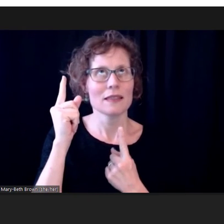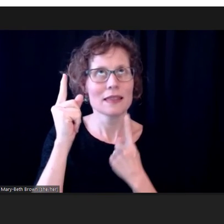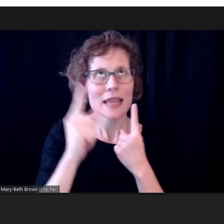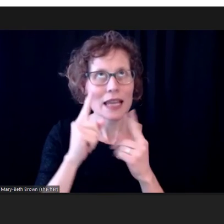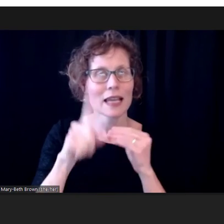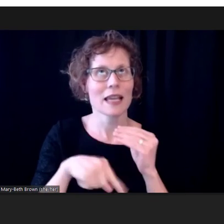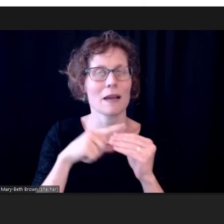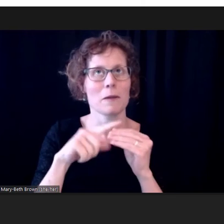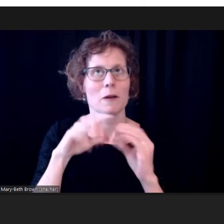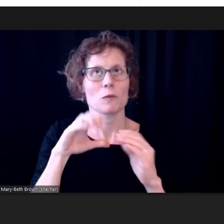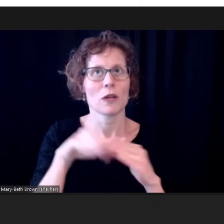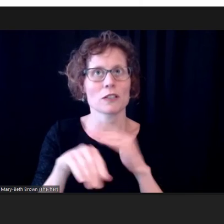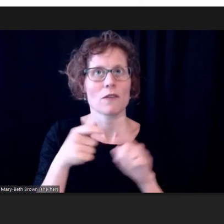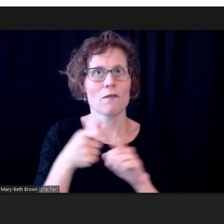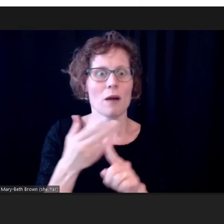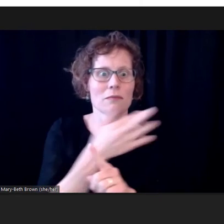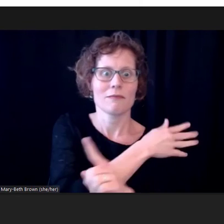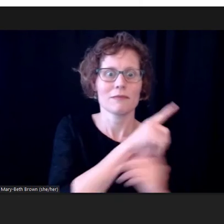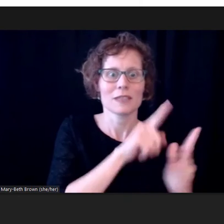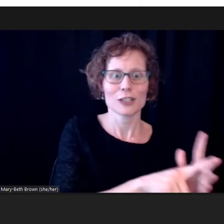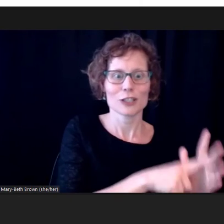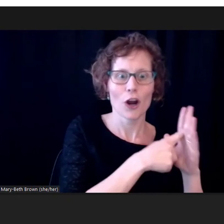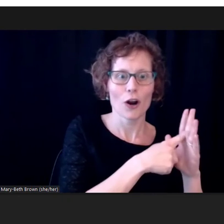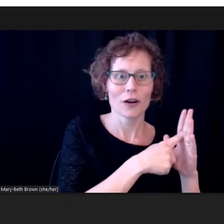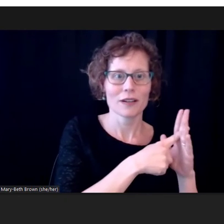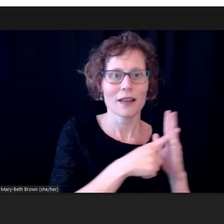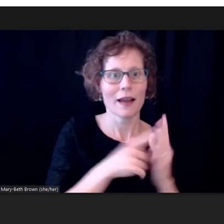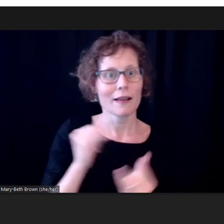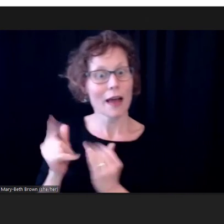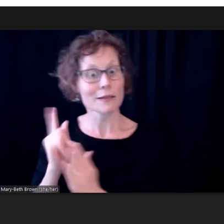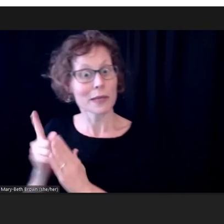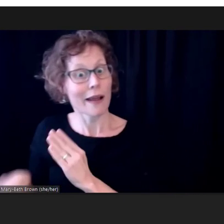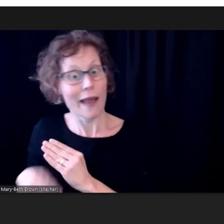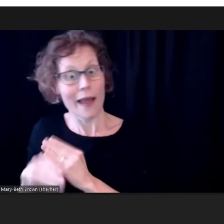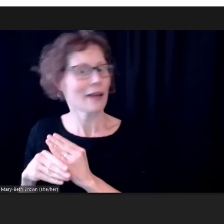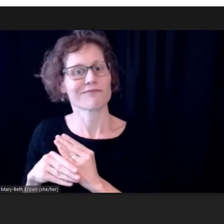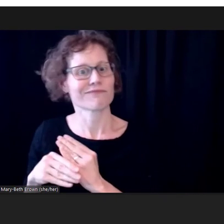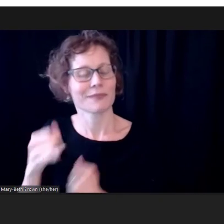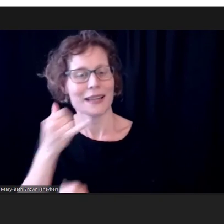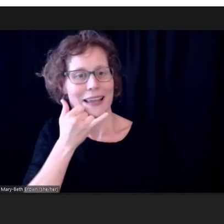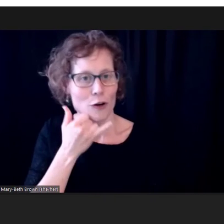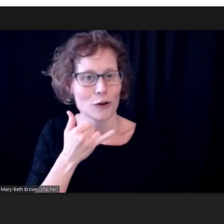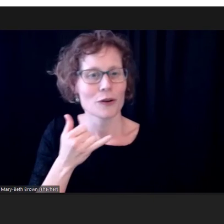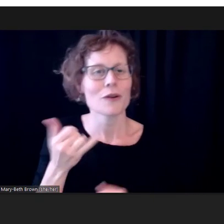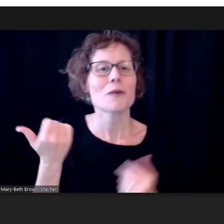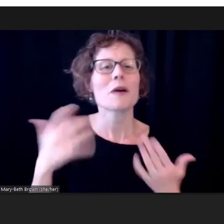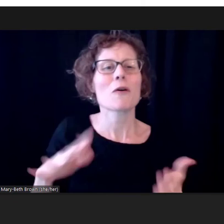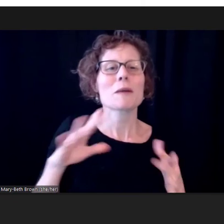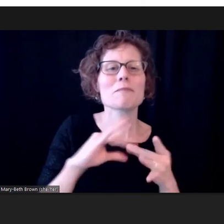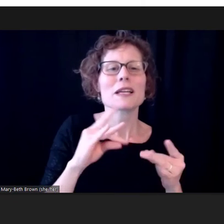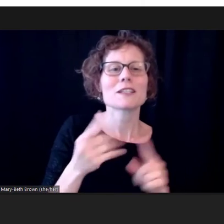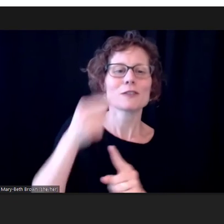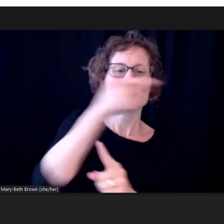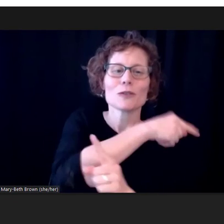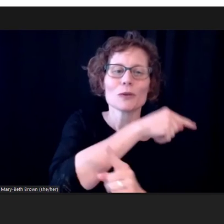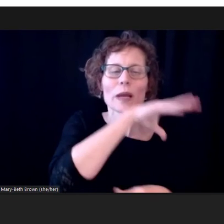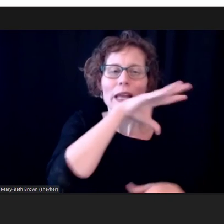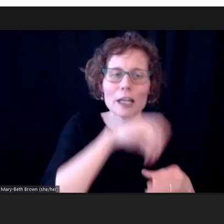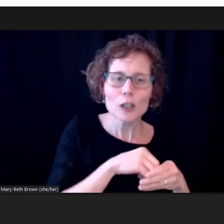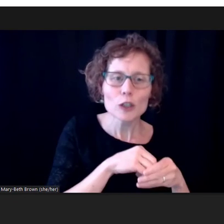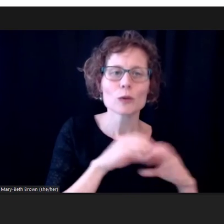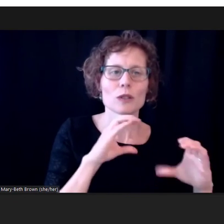access from the start. So remember when we were mentioning to include communication access